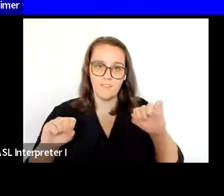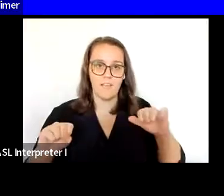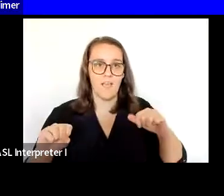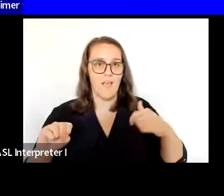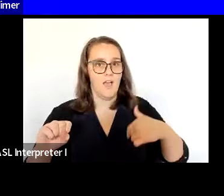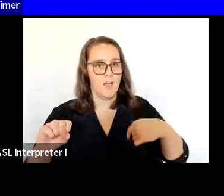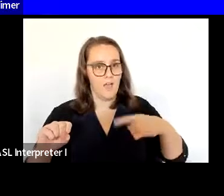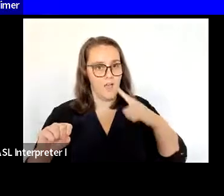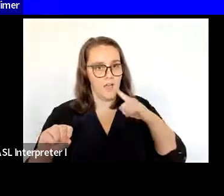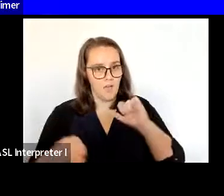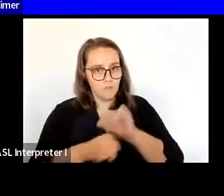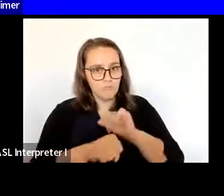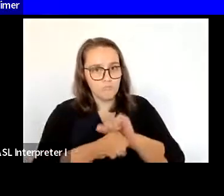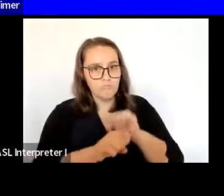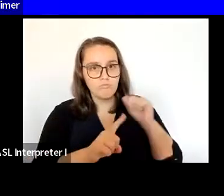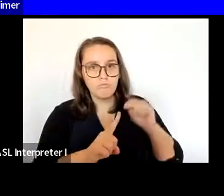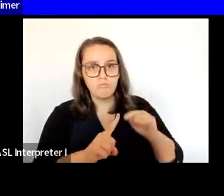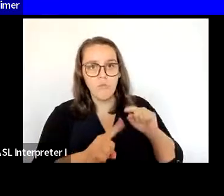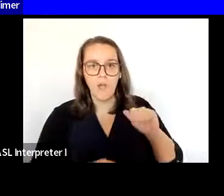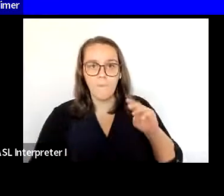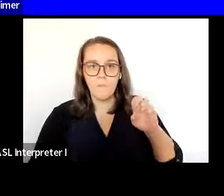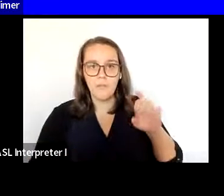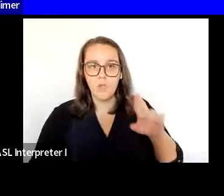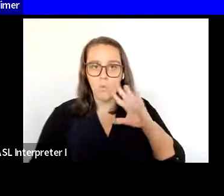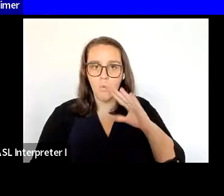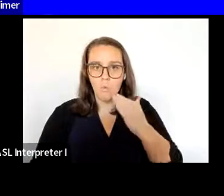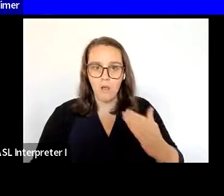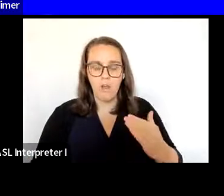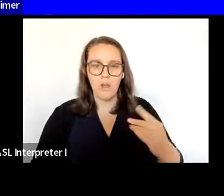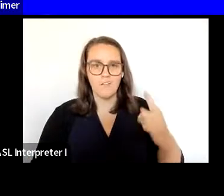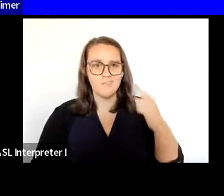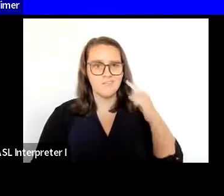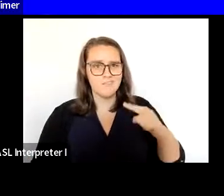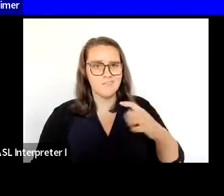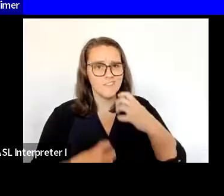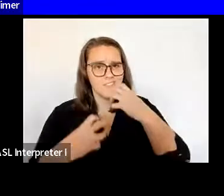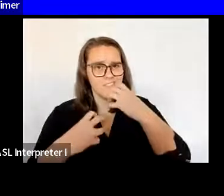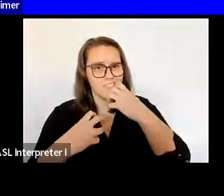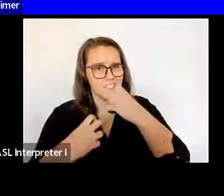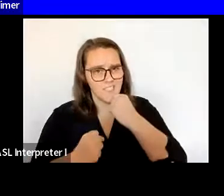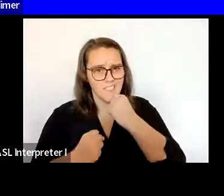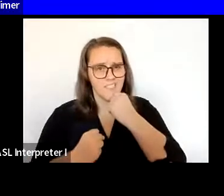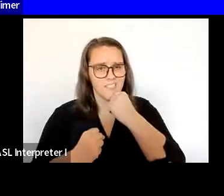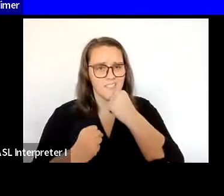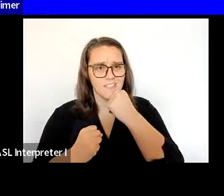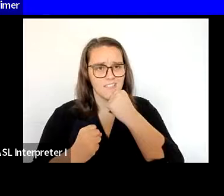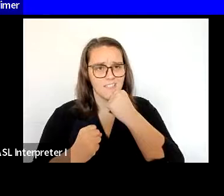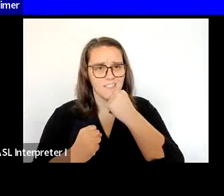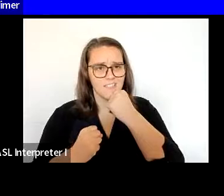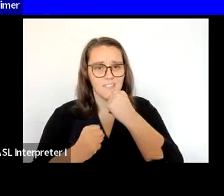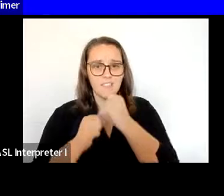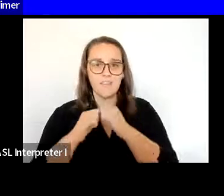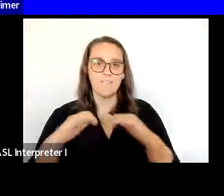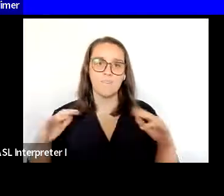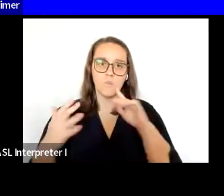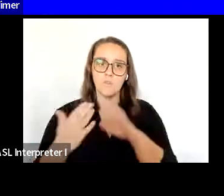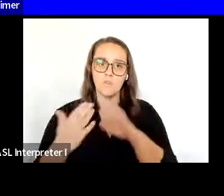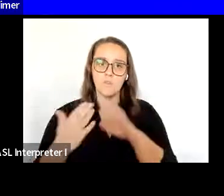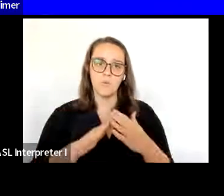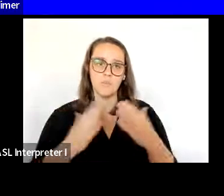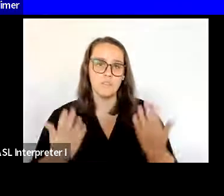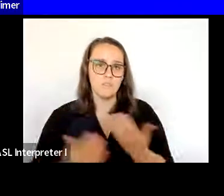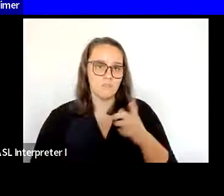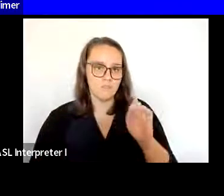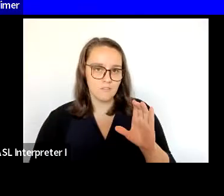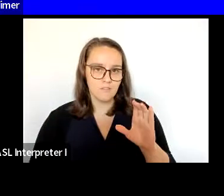because he was the type of person who not only cared deeply about the diverse communities across the District of Columbia,